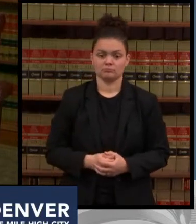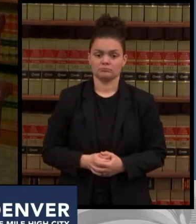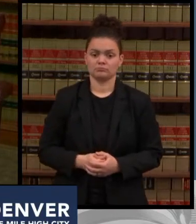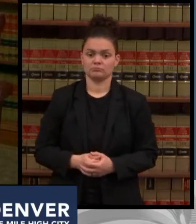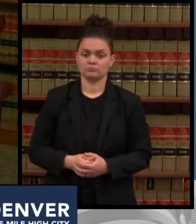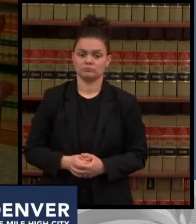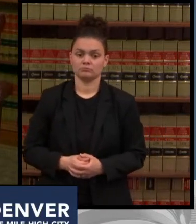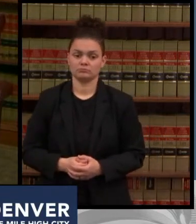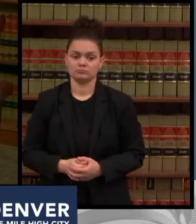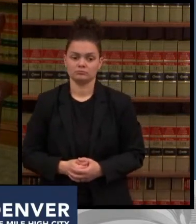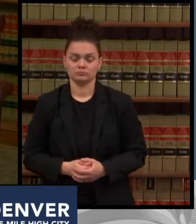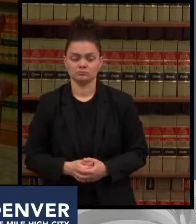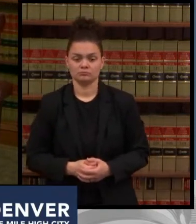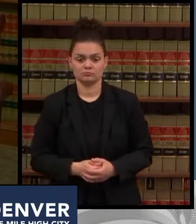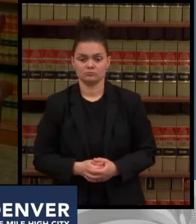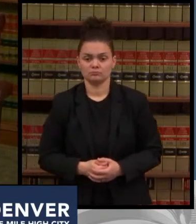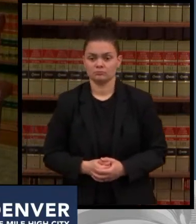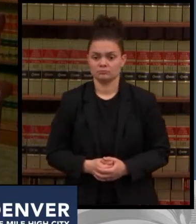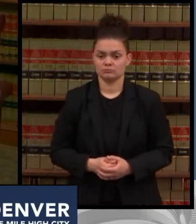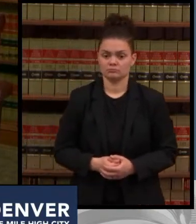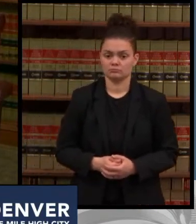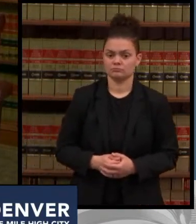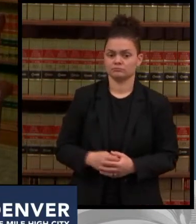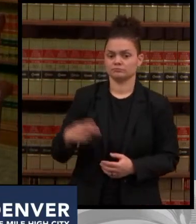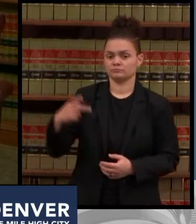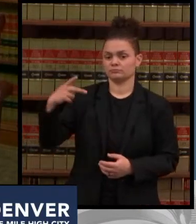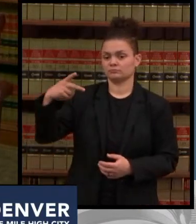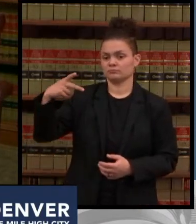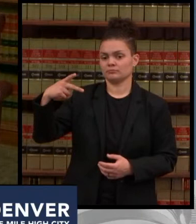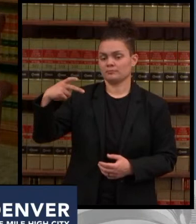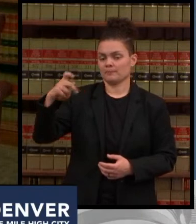Yes, Jason Grenauer from Denver 7, if I could ask a quick question. Go ahead.